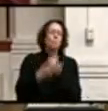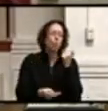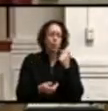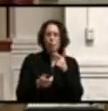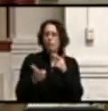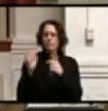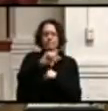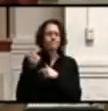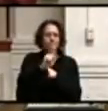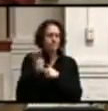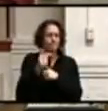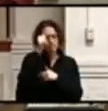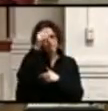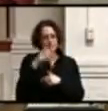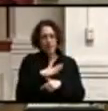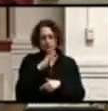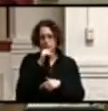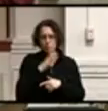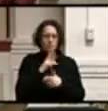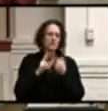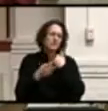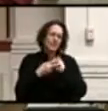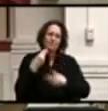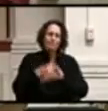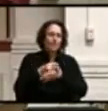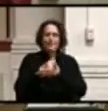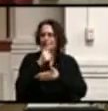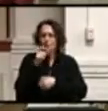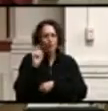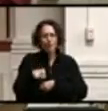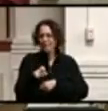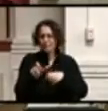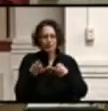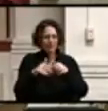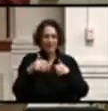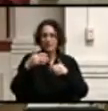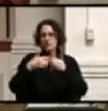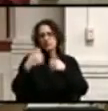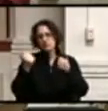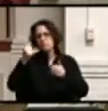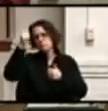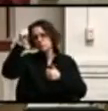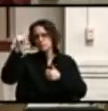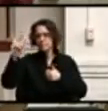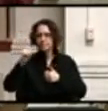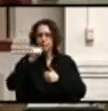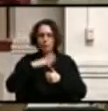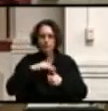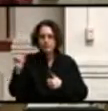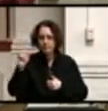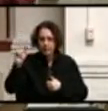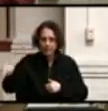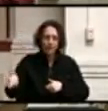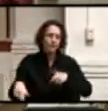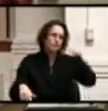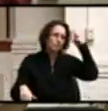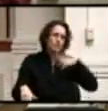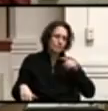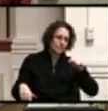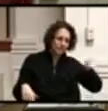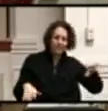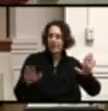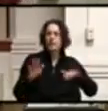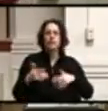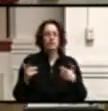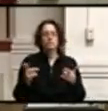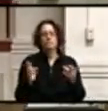at mid-level of the addition over the few offices of decontamination that you can get to from here, as well as from a stair